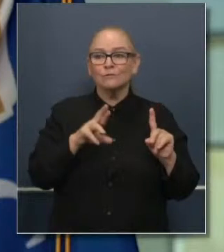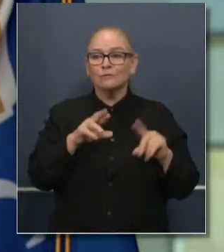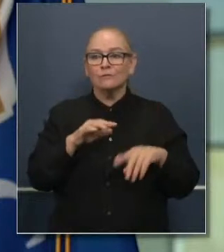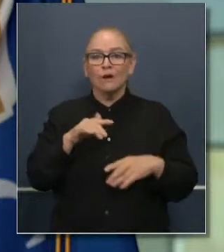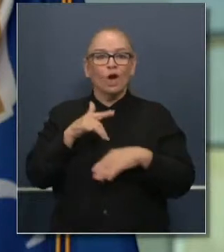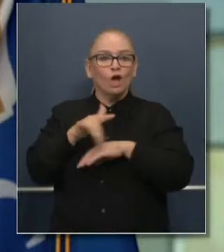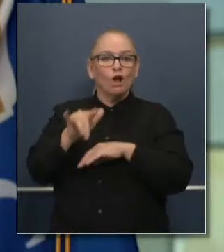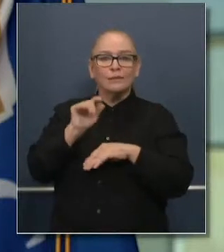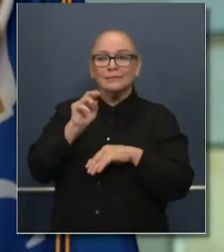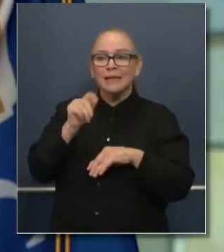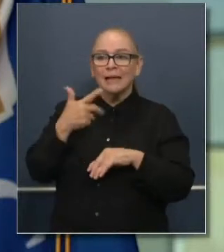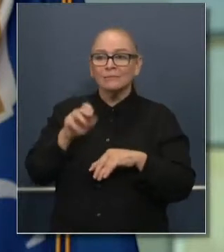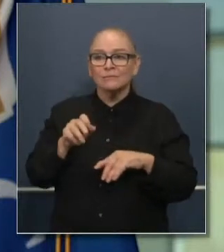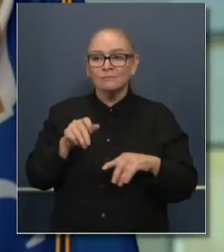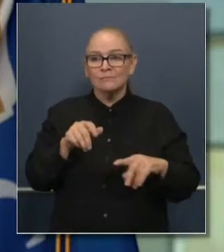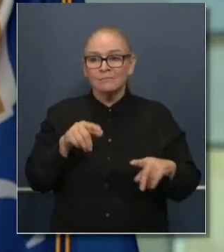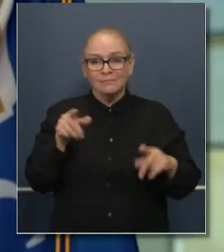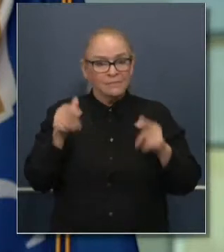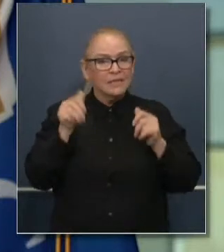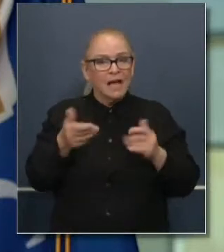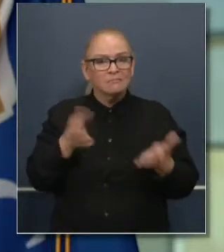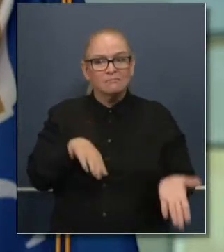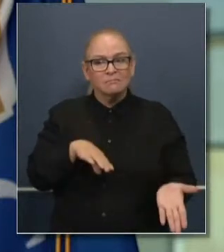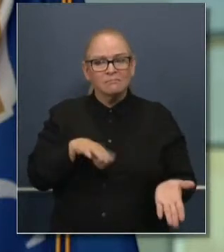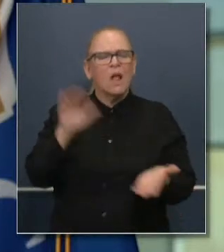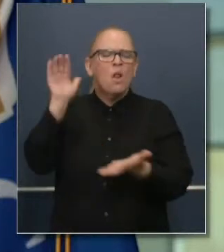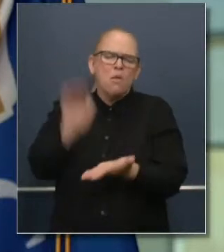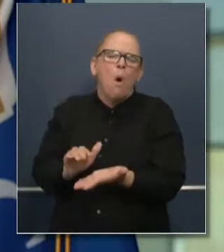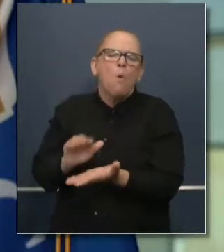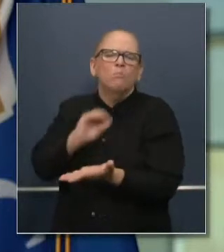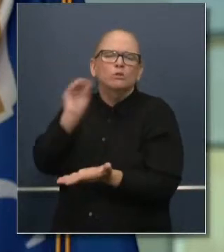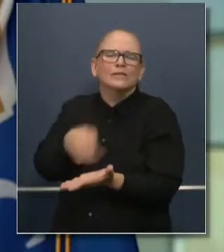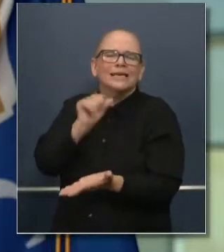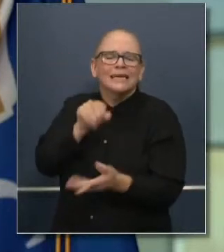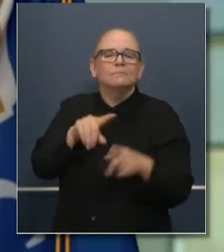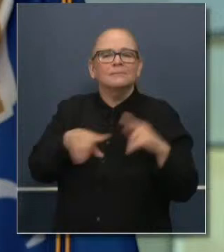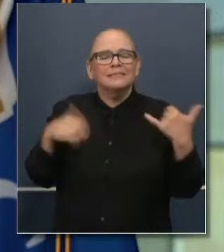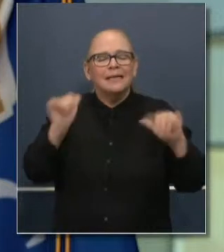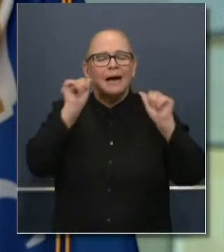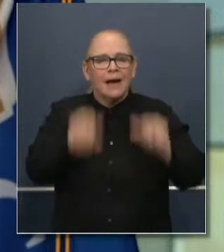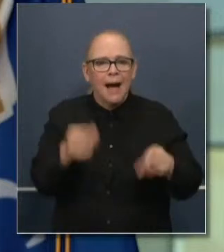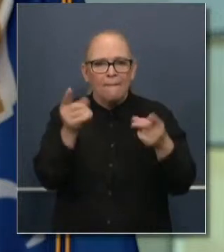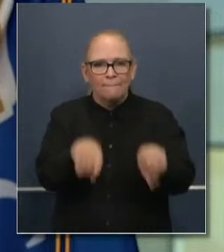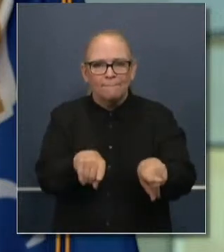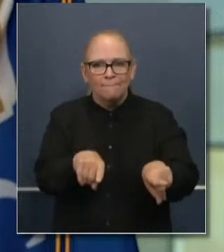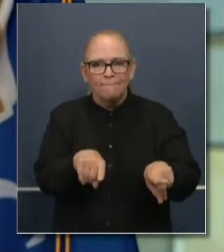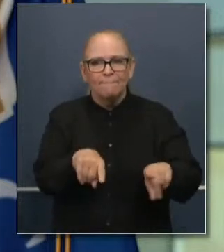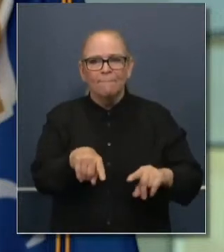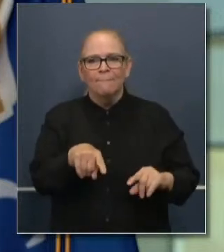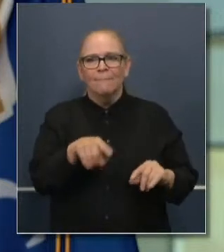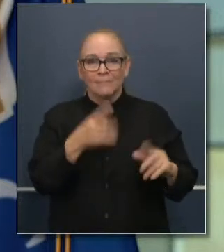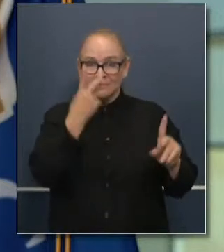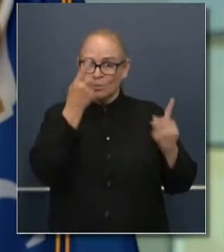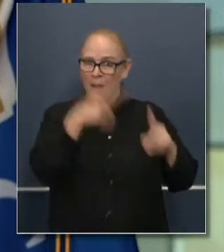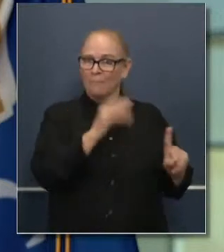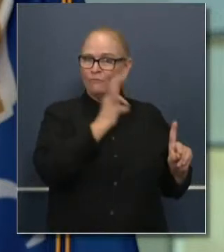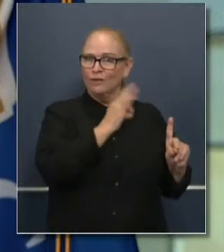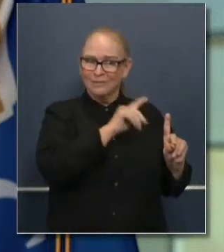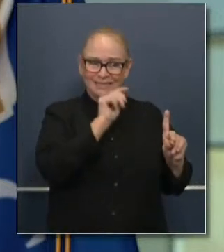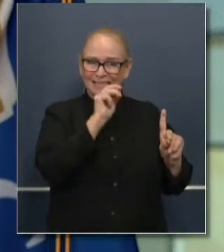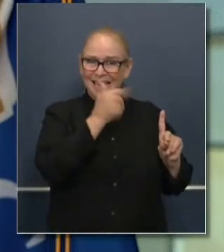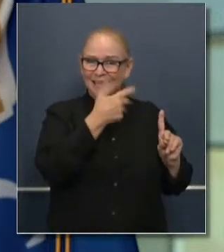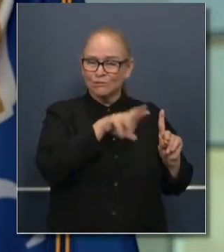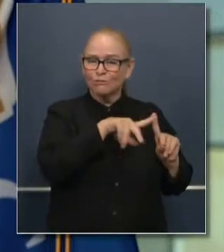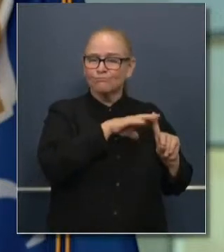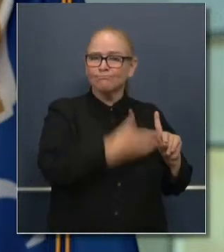death is very, very low. The reality is we tragically lost a teenager to this virus, and it's